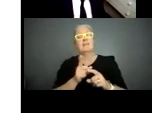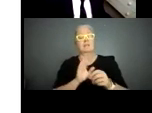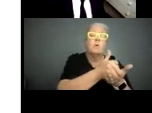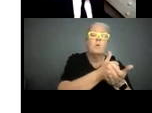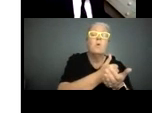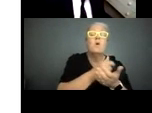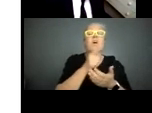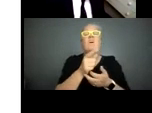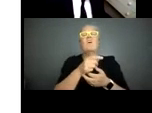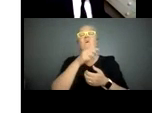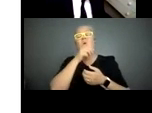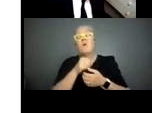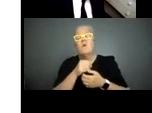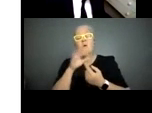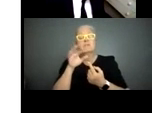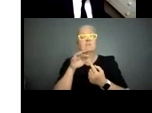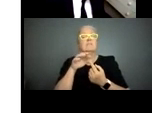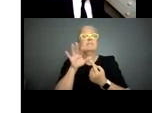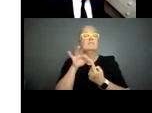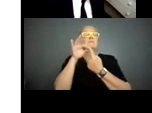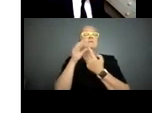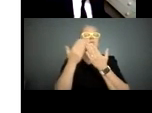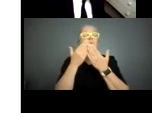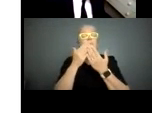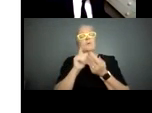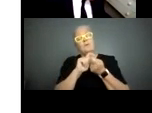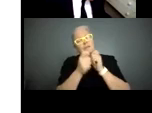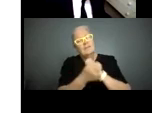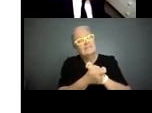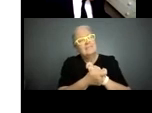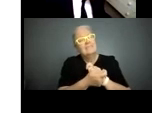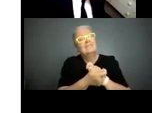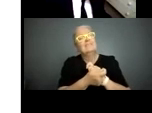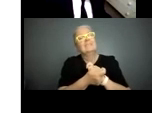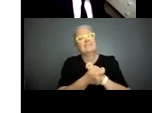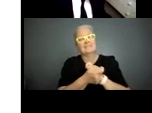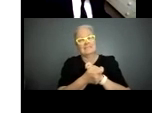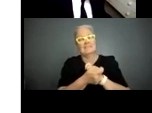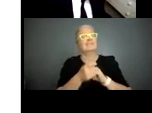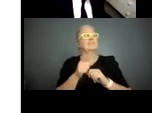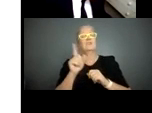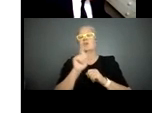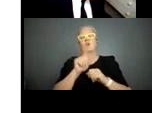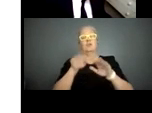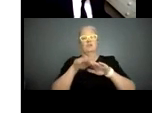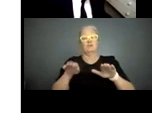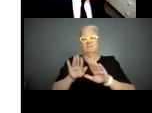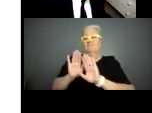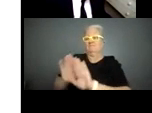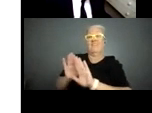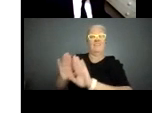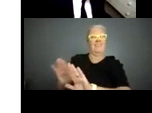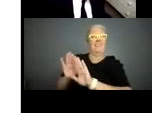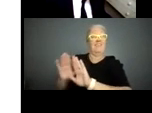support resource center, and that if there are special schools there, they can be converted to resource centers. But beware of that. They need to really not have children based